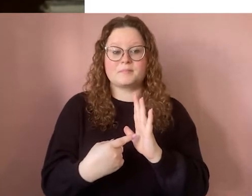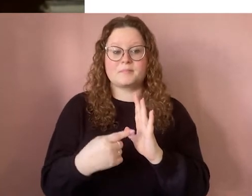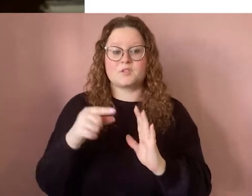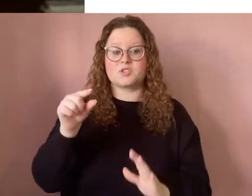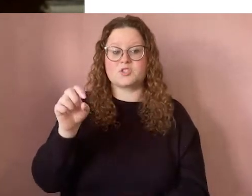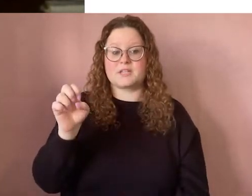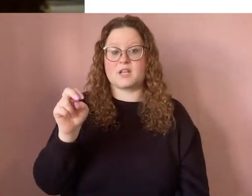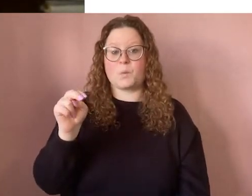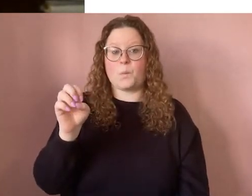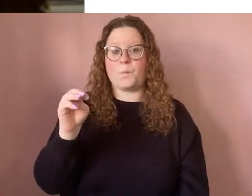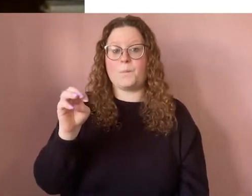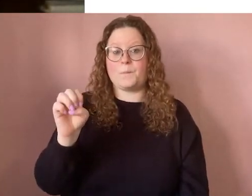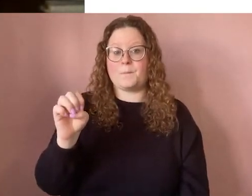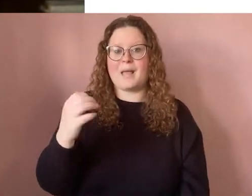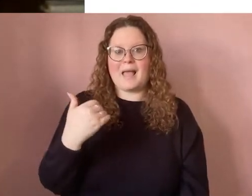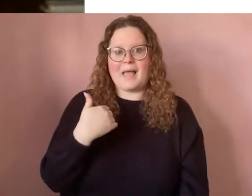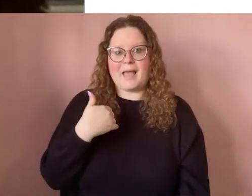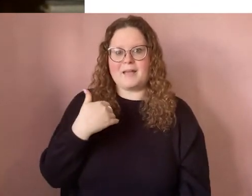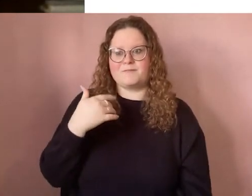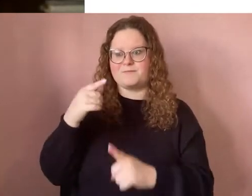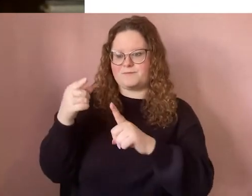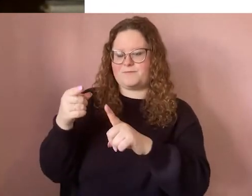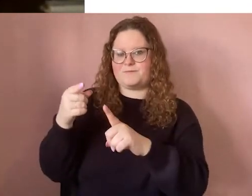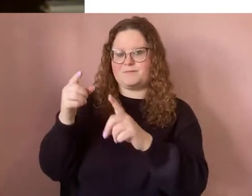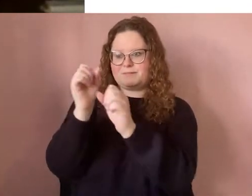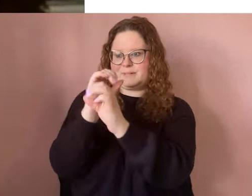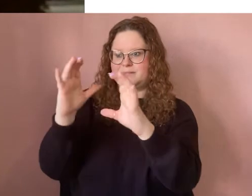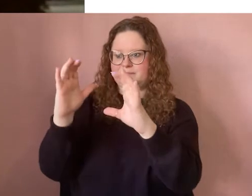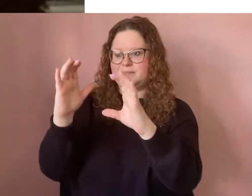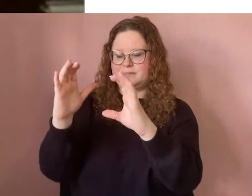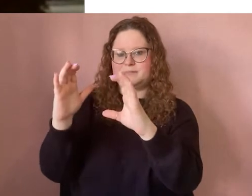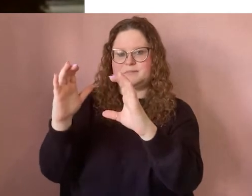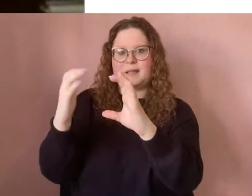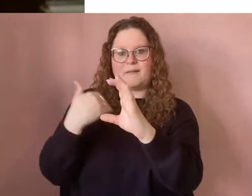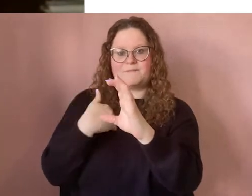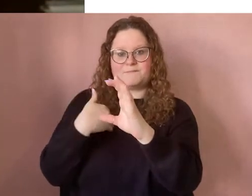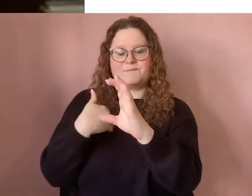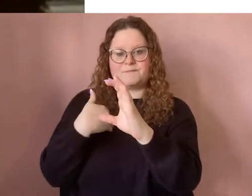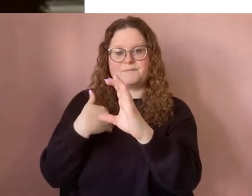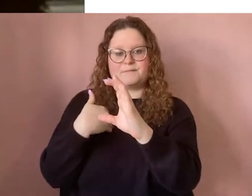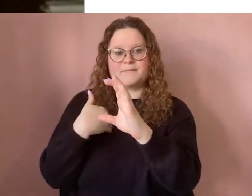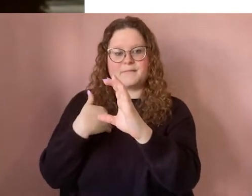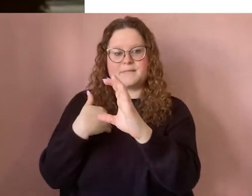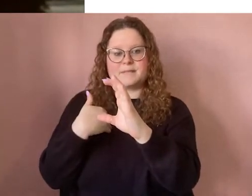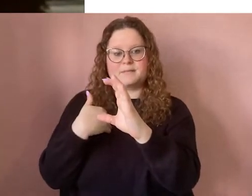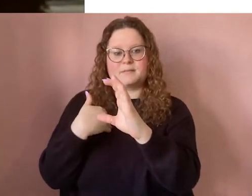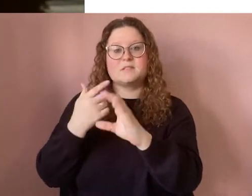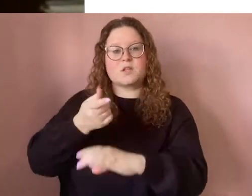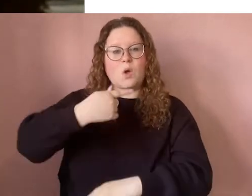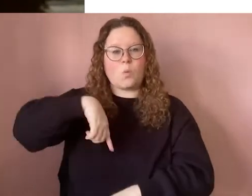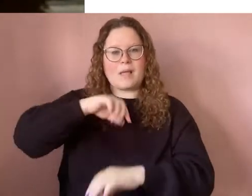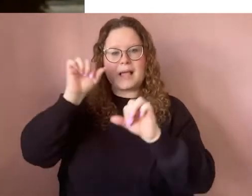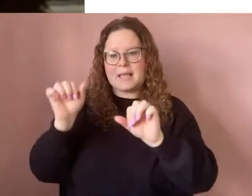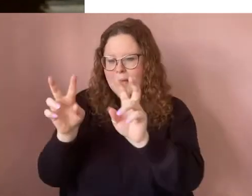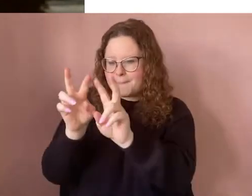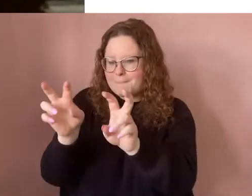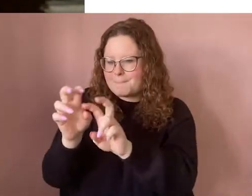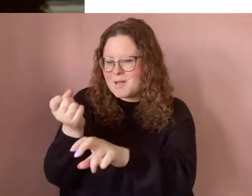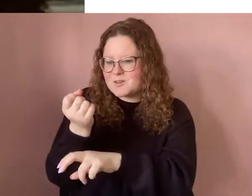picture of the genome means that we also now have our first understanding at the molecular